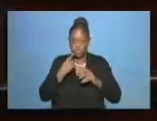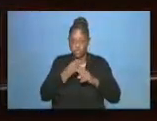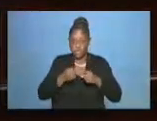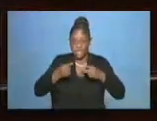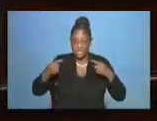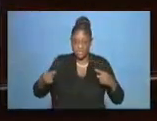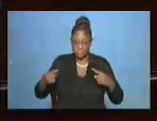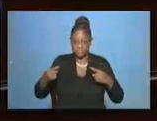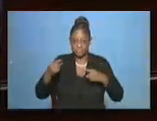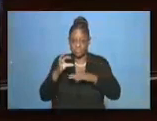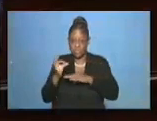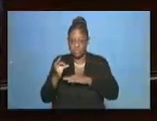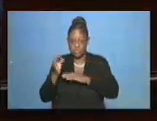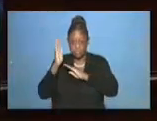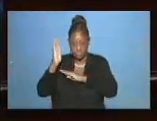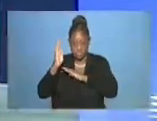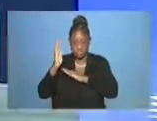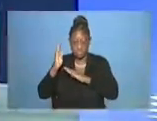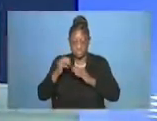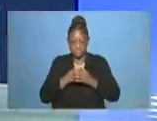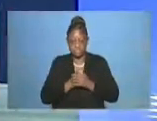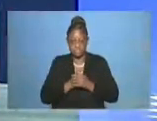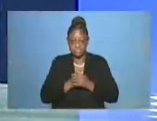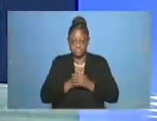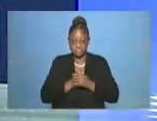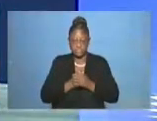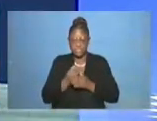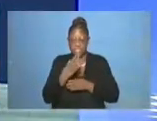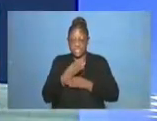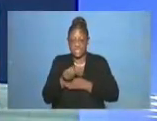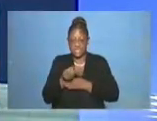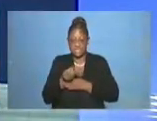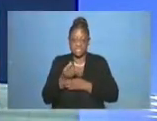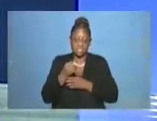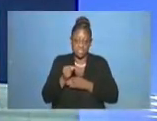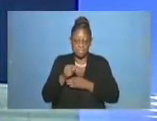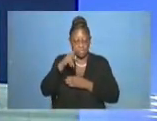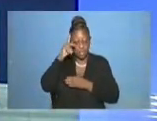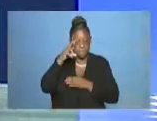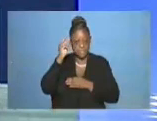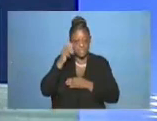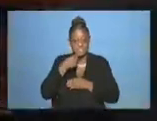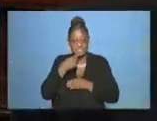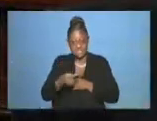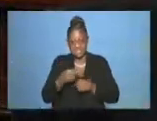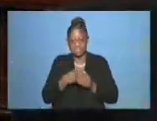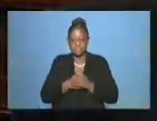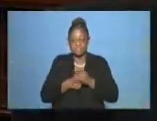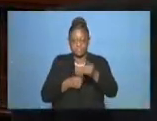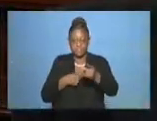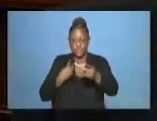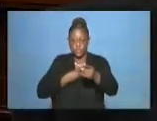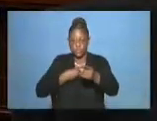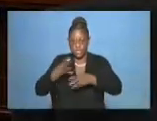of the Commonwealth of the Bahamas. Well, the Prime Minister fired back with this response. We